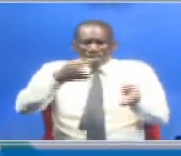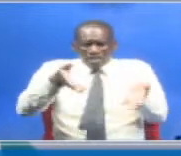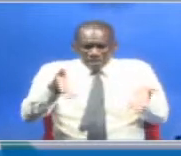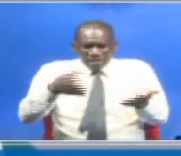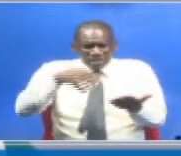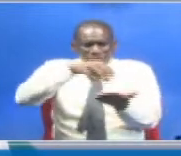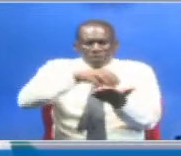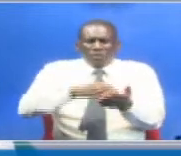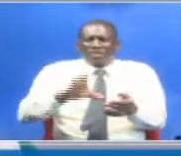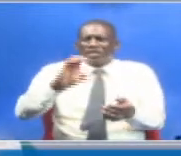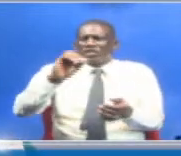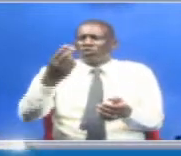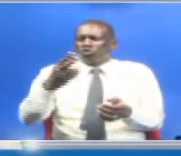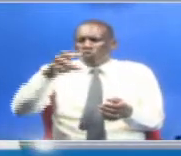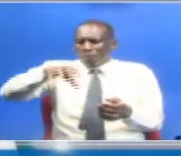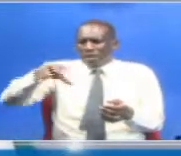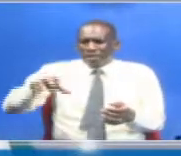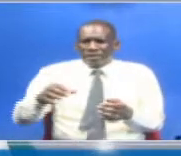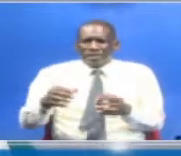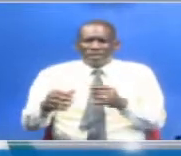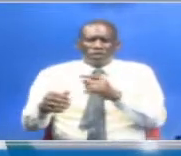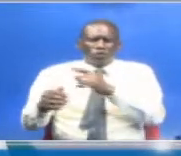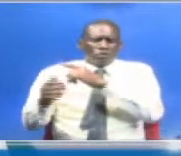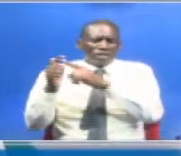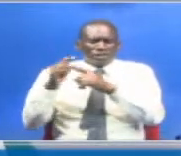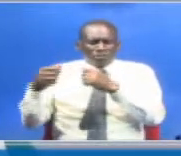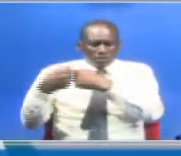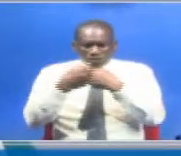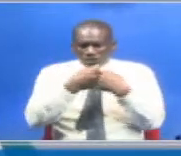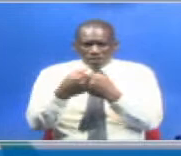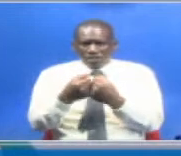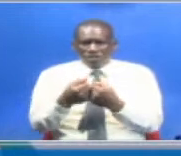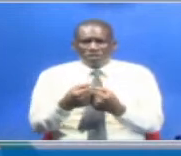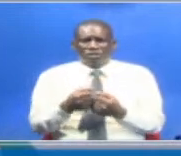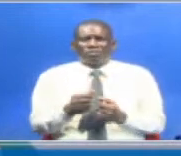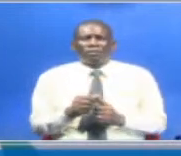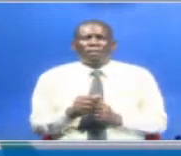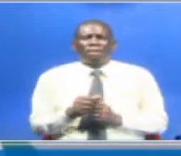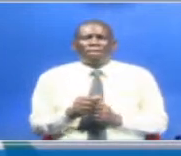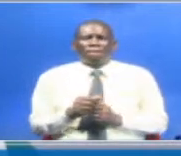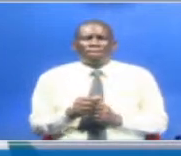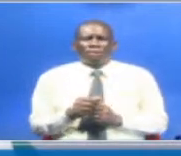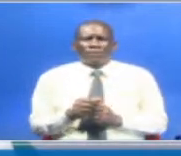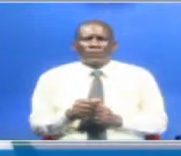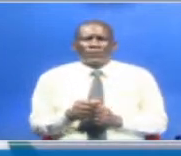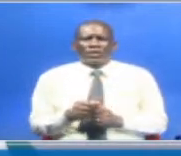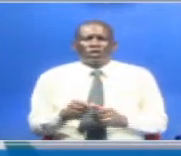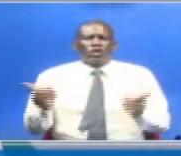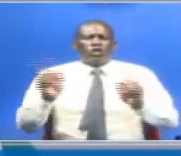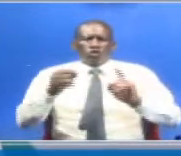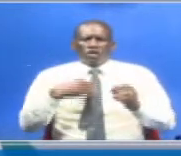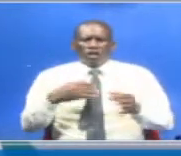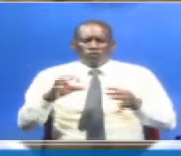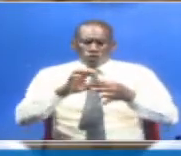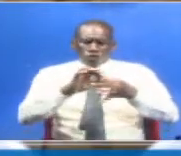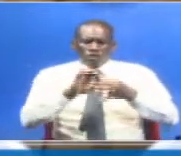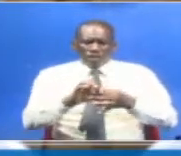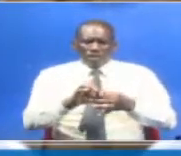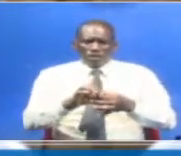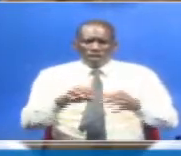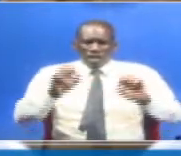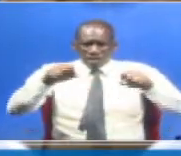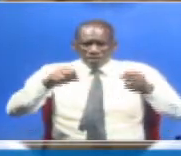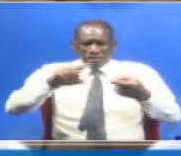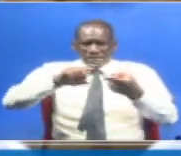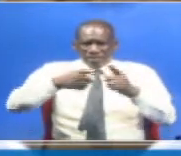markets face a crisis of confidence. A lack of unified, commonly agreed standard